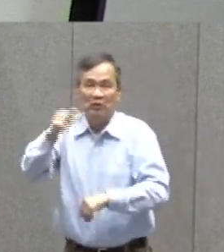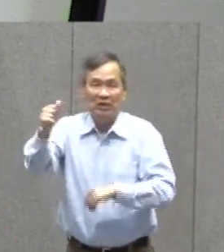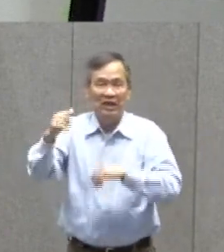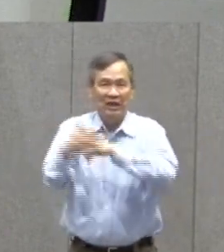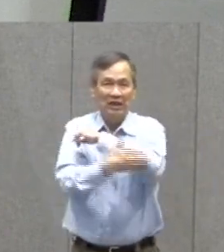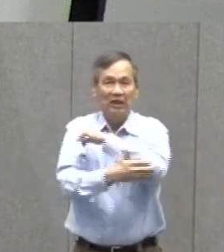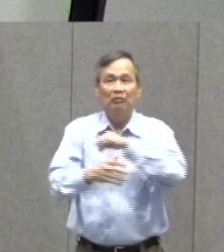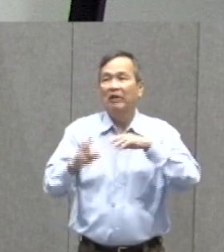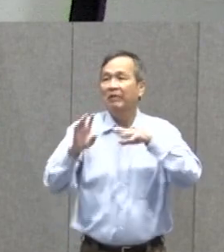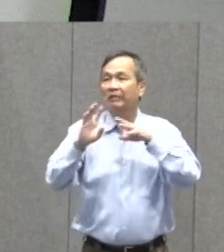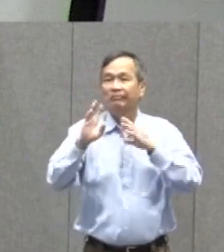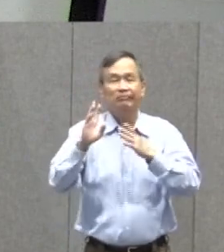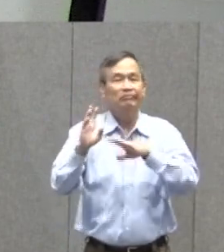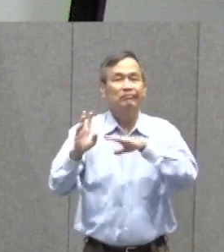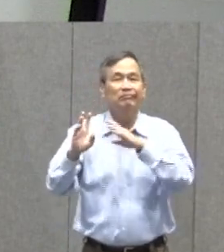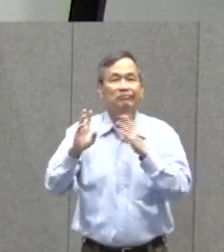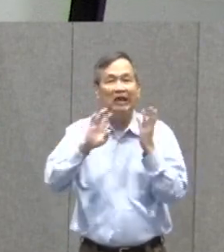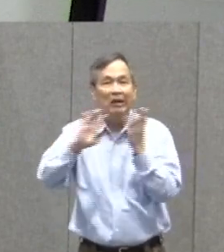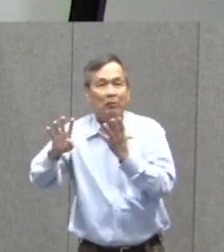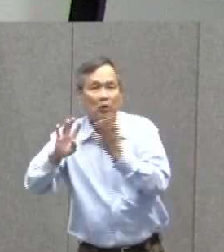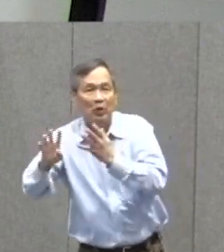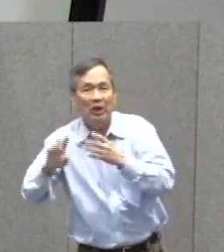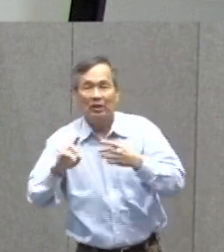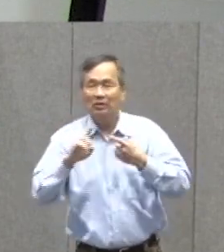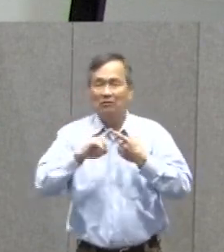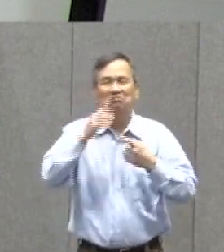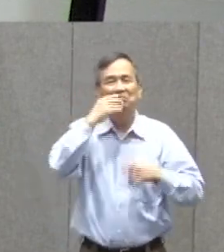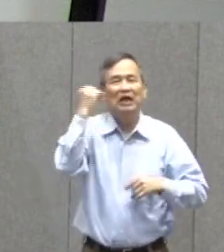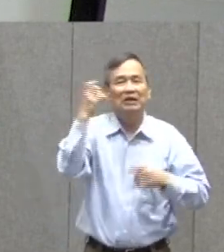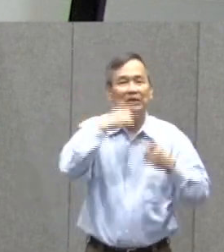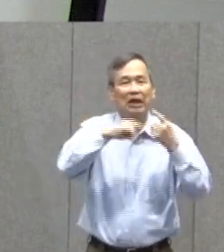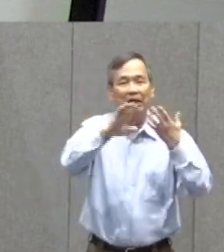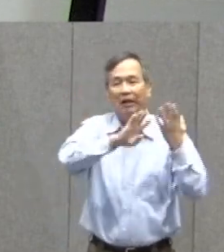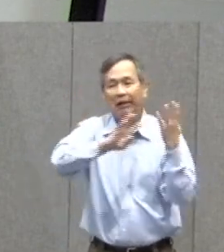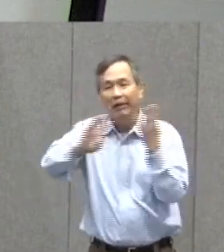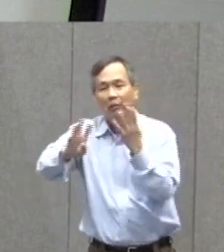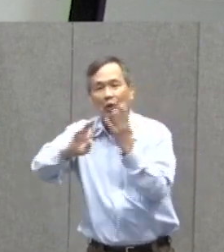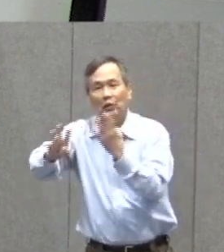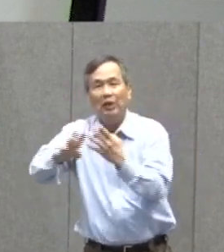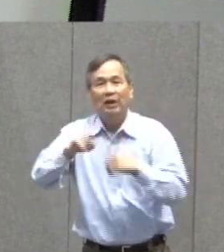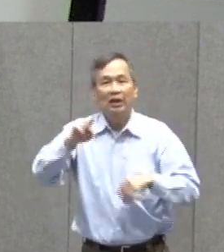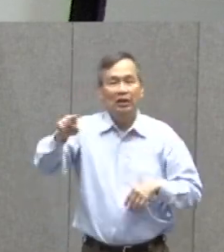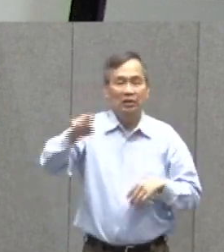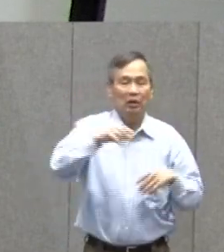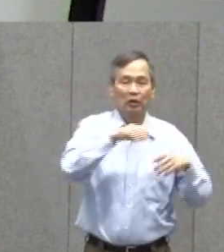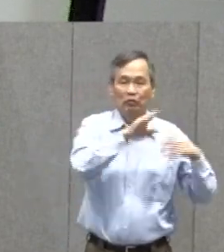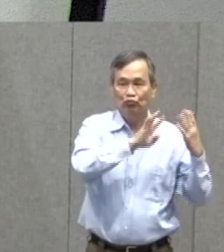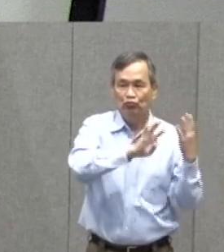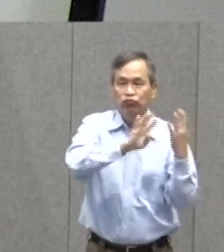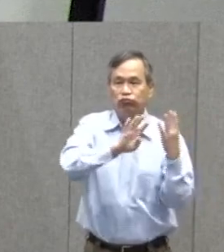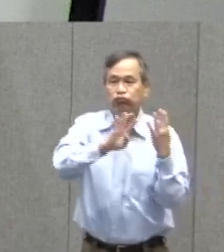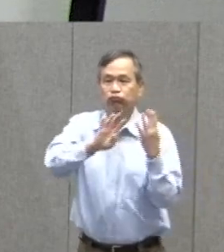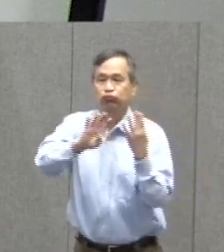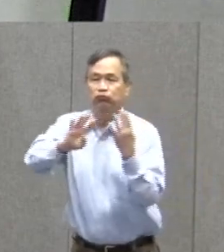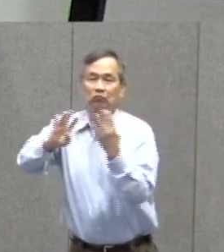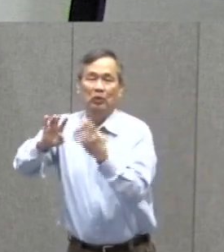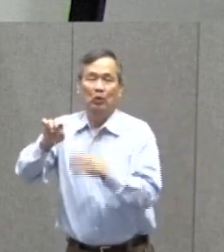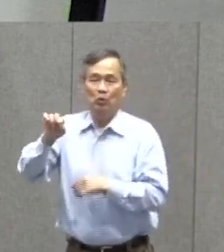immigrants. You can see that they started their journey and walking towards their destination.